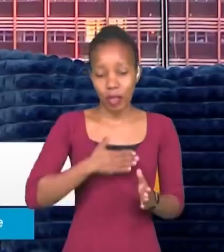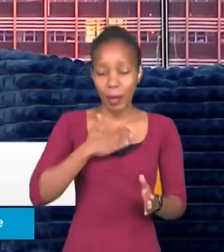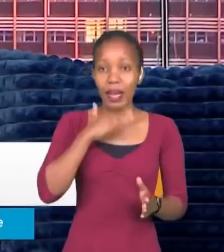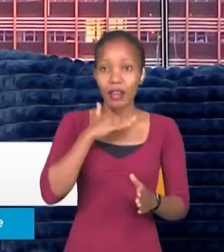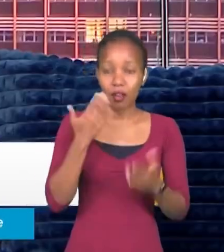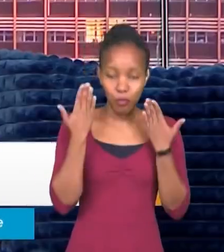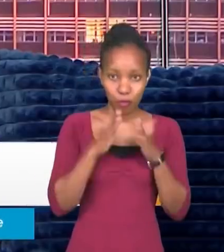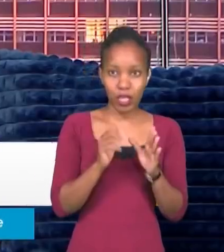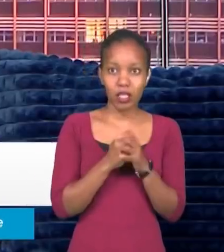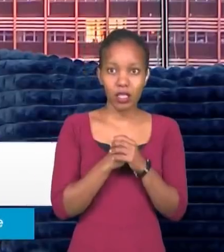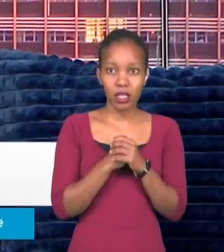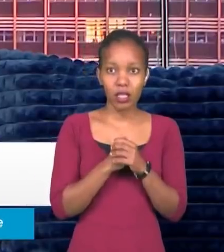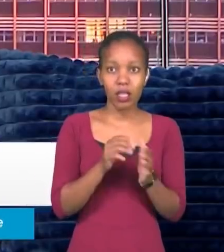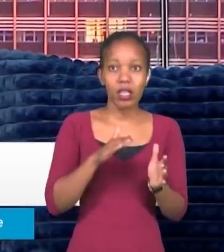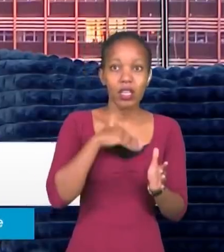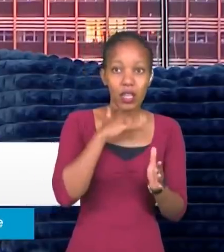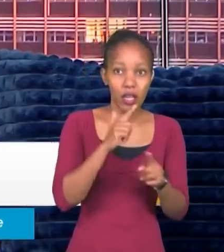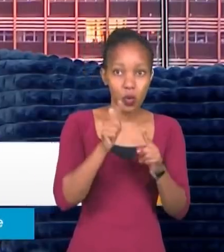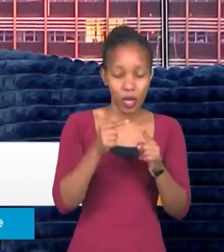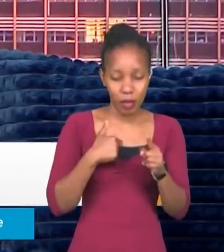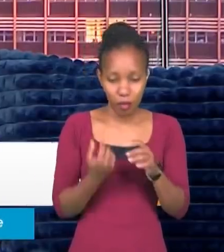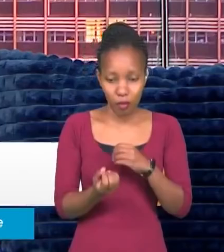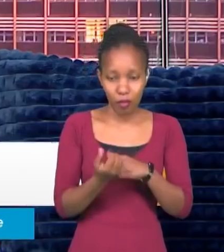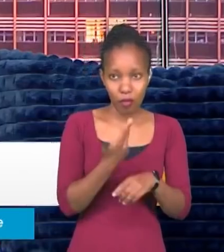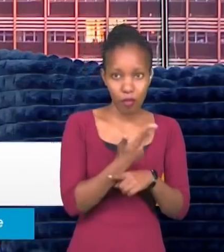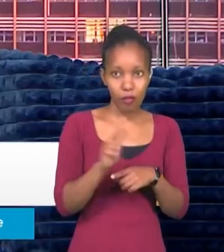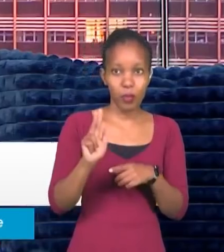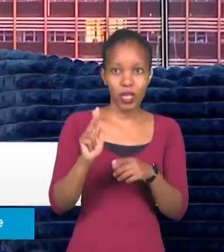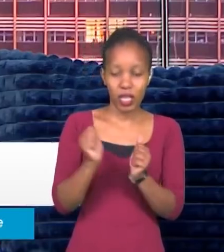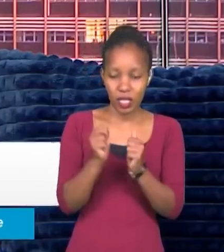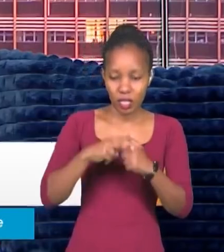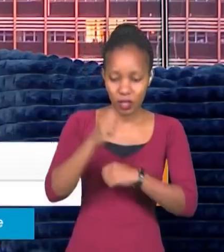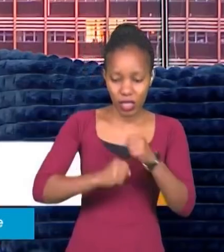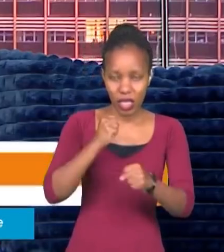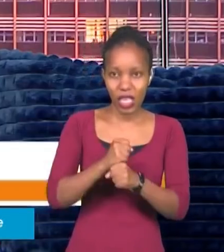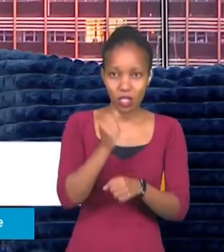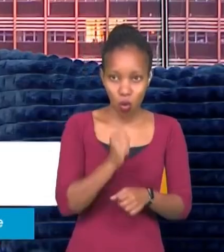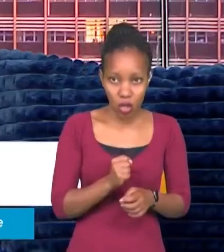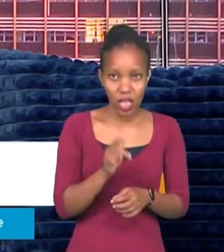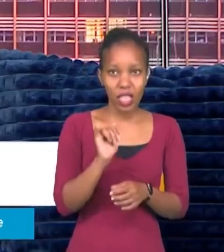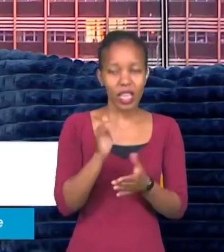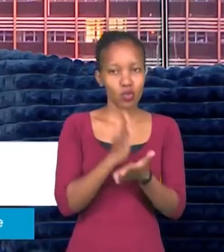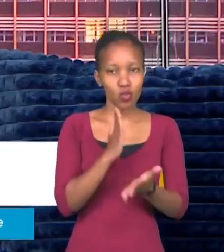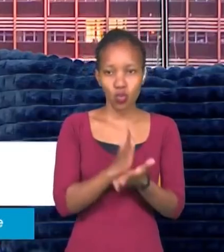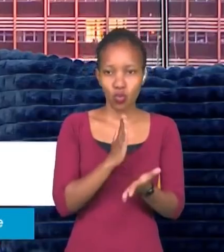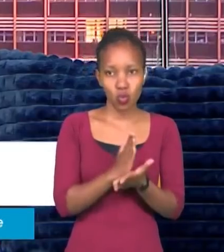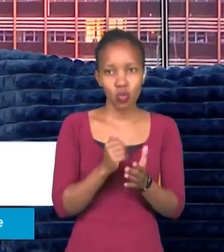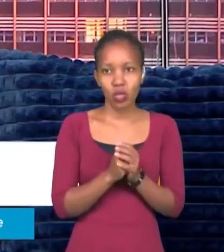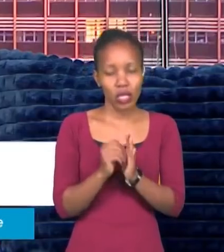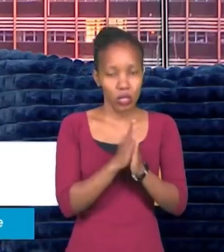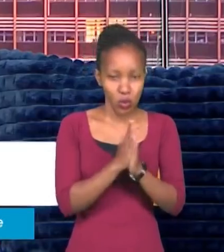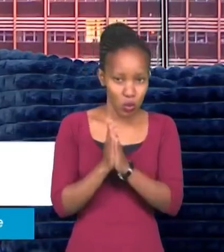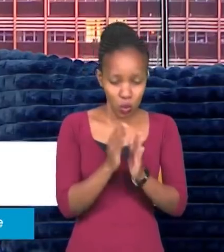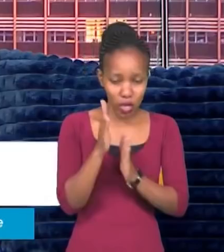Okay. He passed on when I was in Form 3. Sorry, I was 17. Okay. Yes, and I think that really triggered the story.